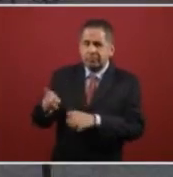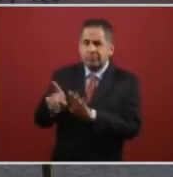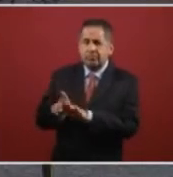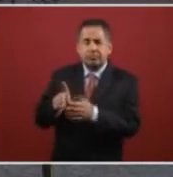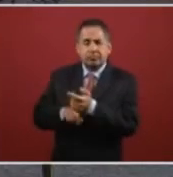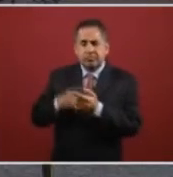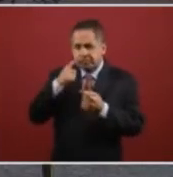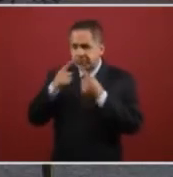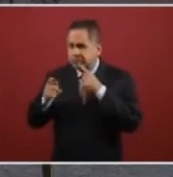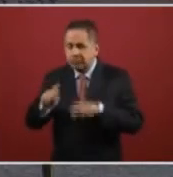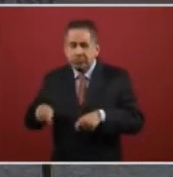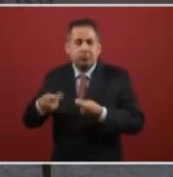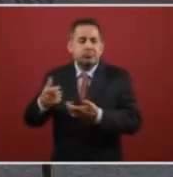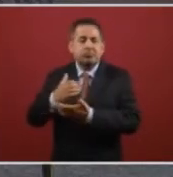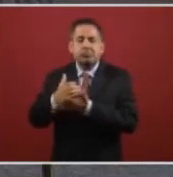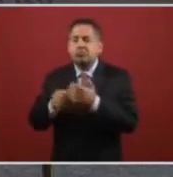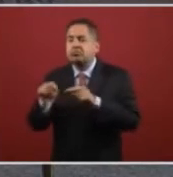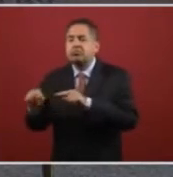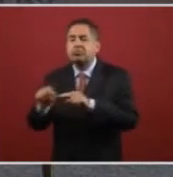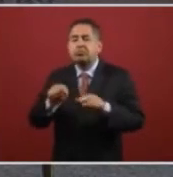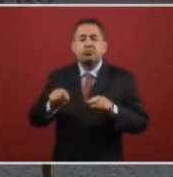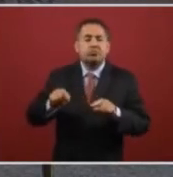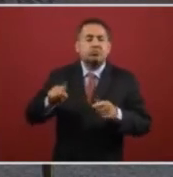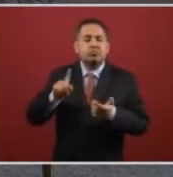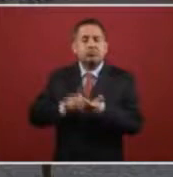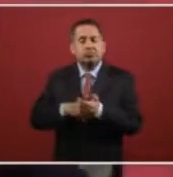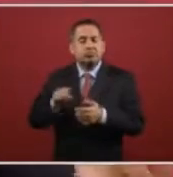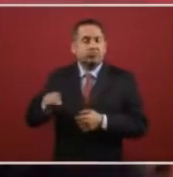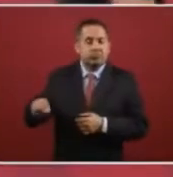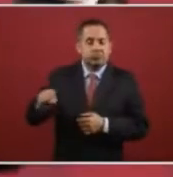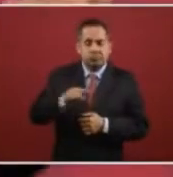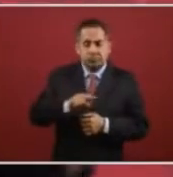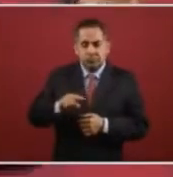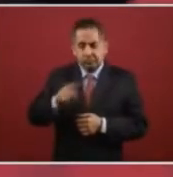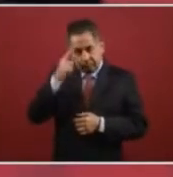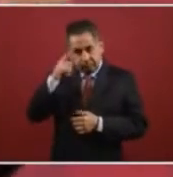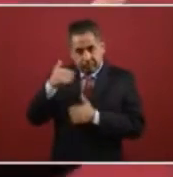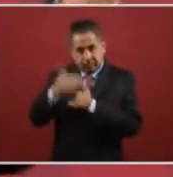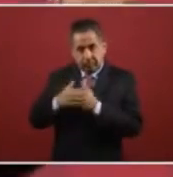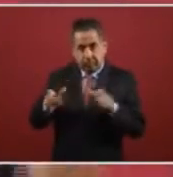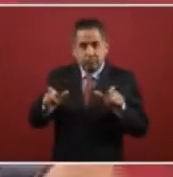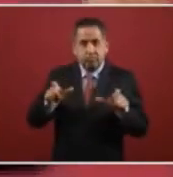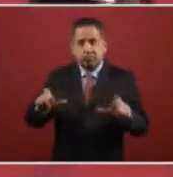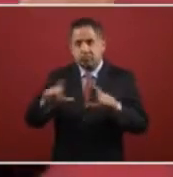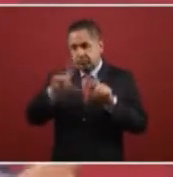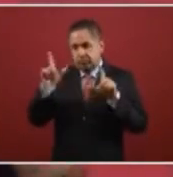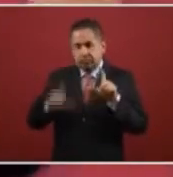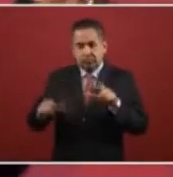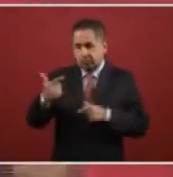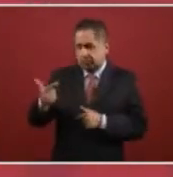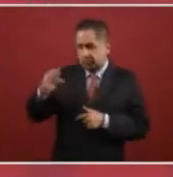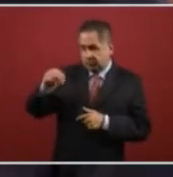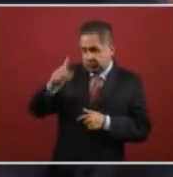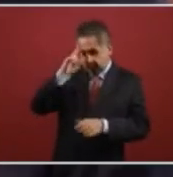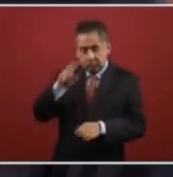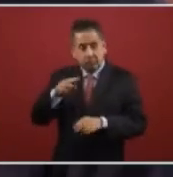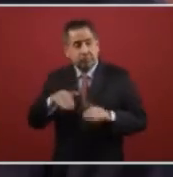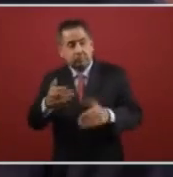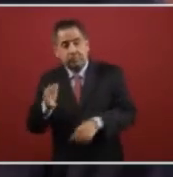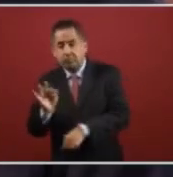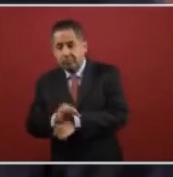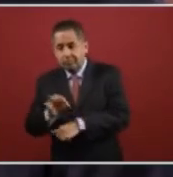that we have the money to contract people to make